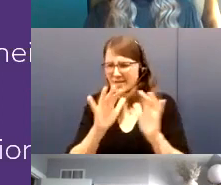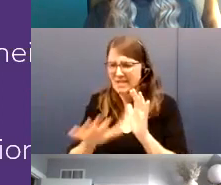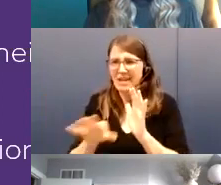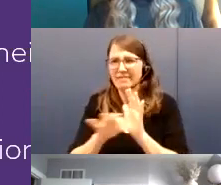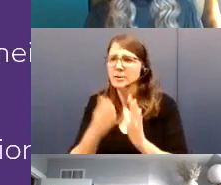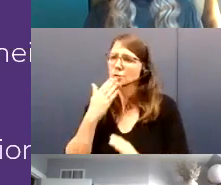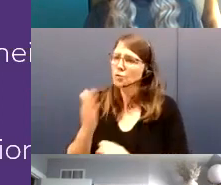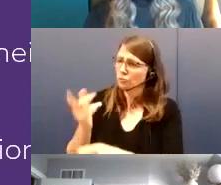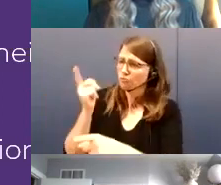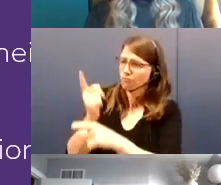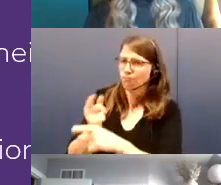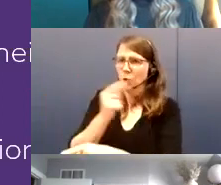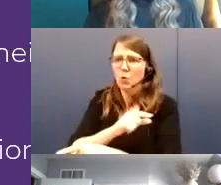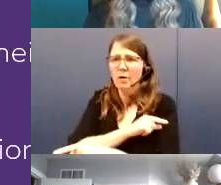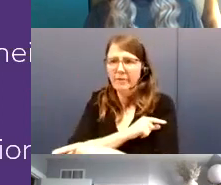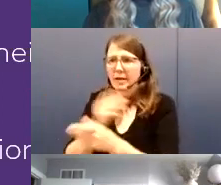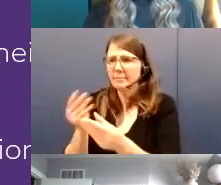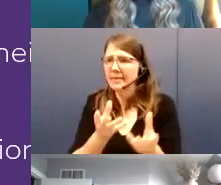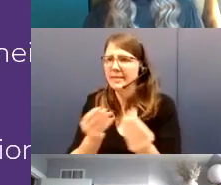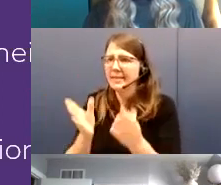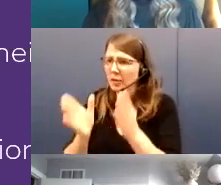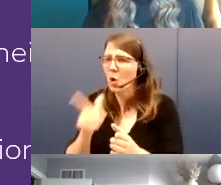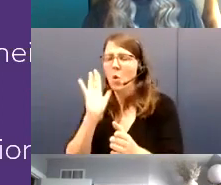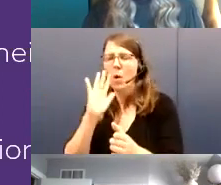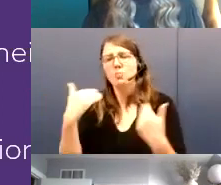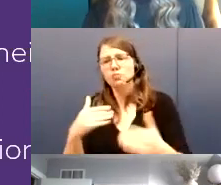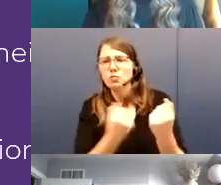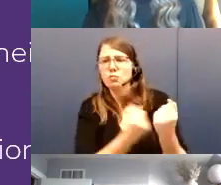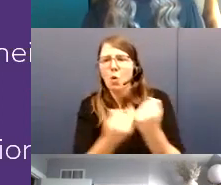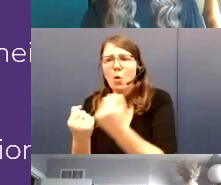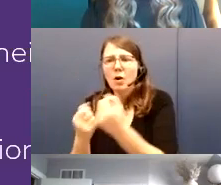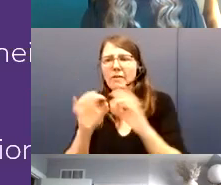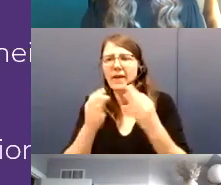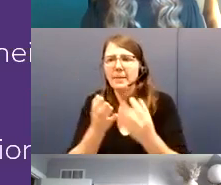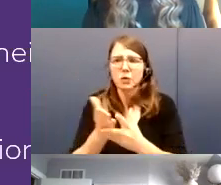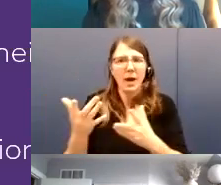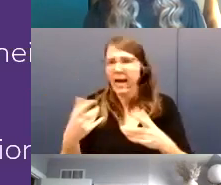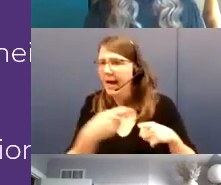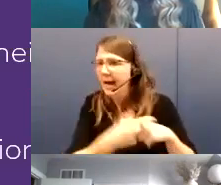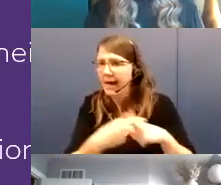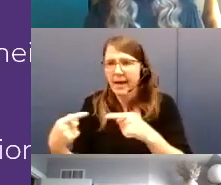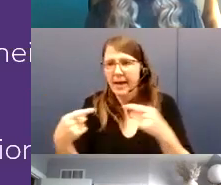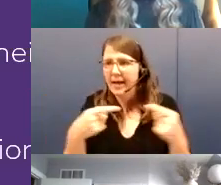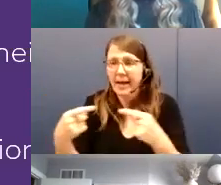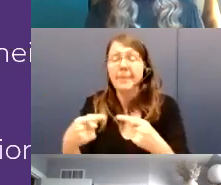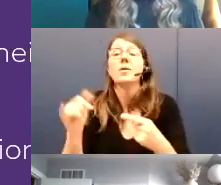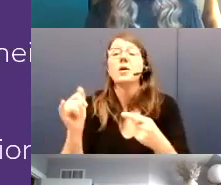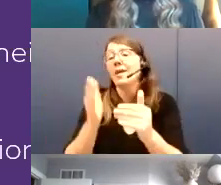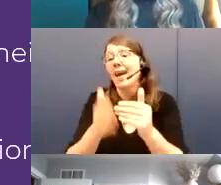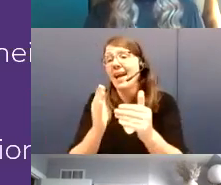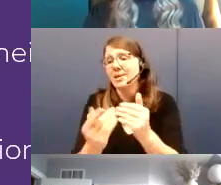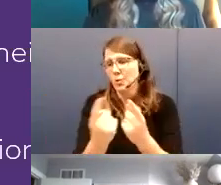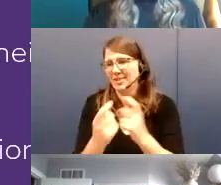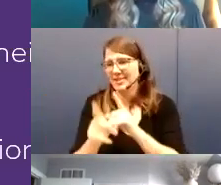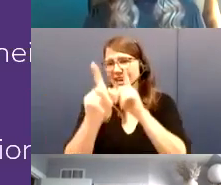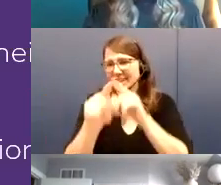to be able to support families through conflict? And then, of course, always allowing time for those important Q&As. So let's get right into